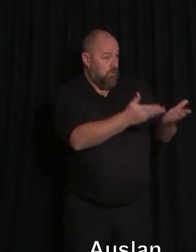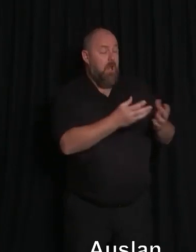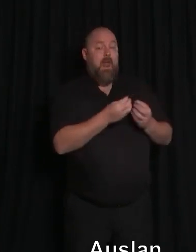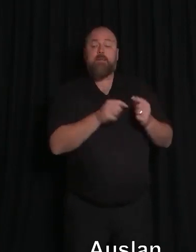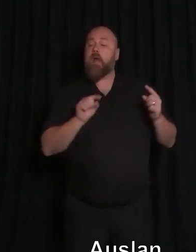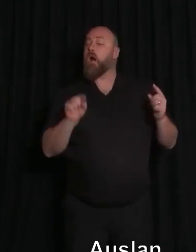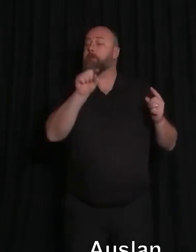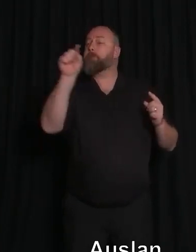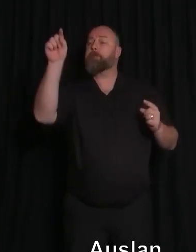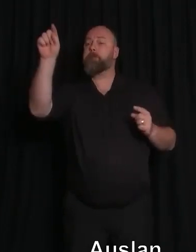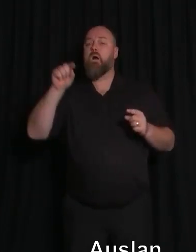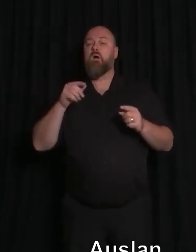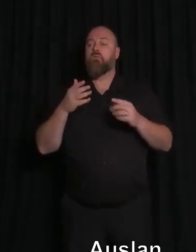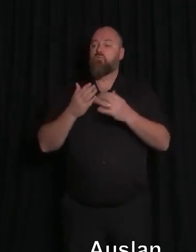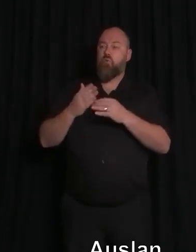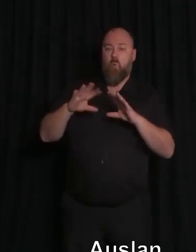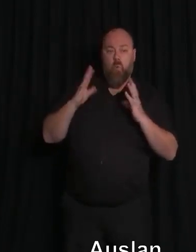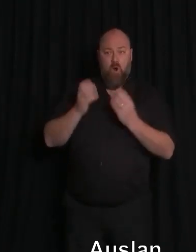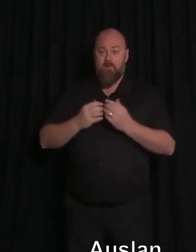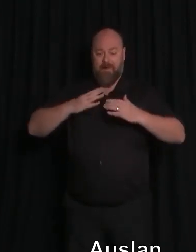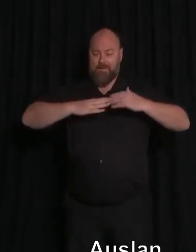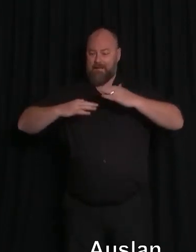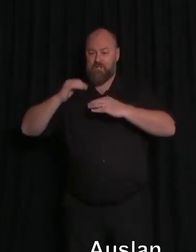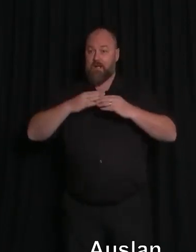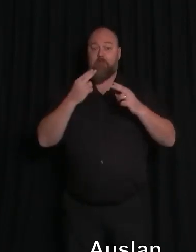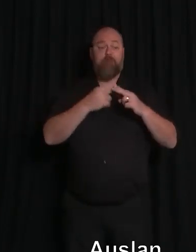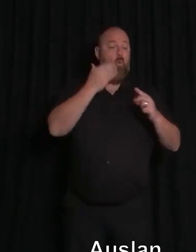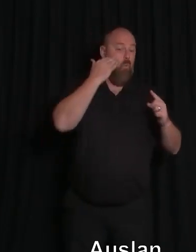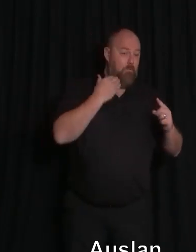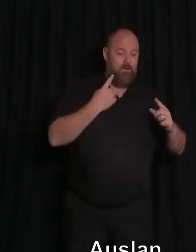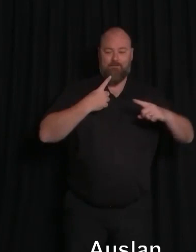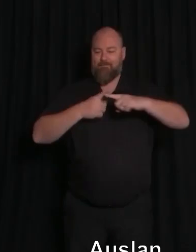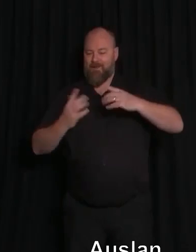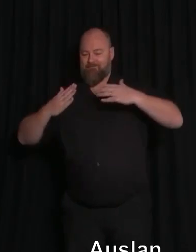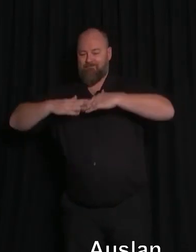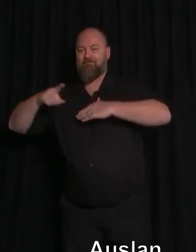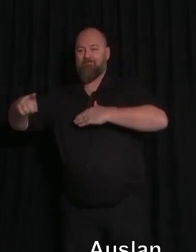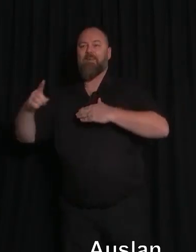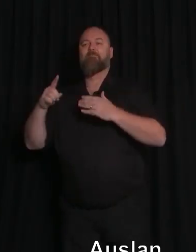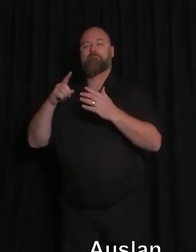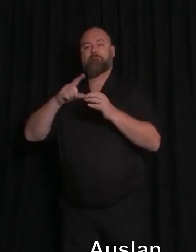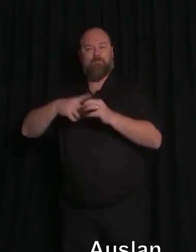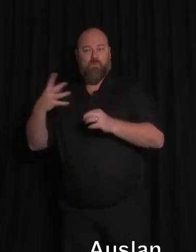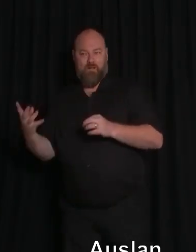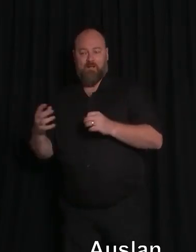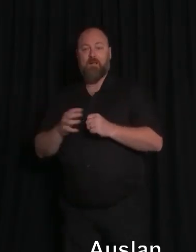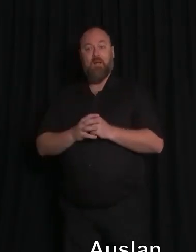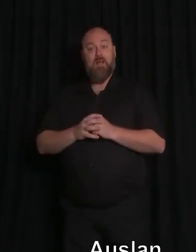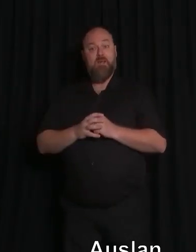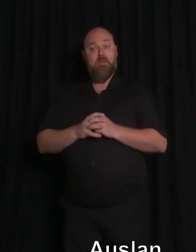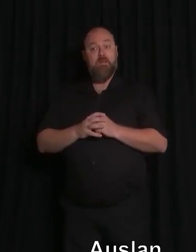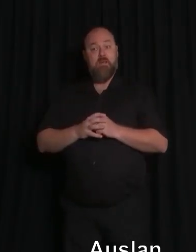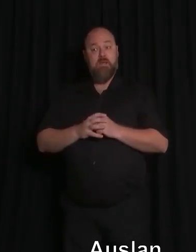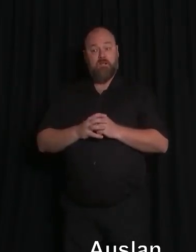that intersectionality between women and our LGBT community has been a source of, and is a source